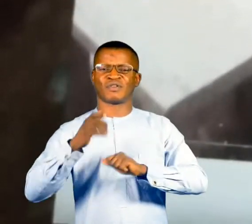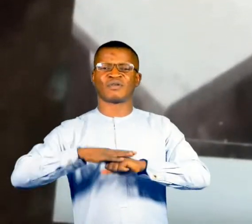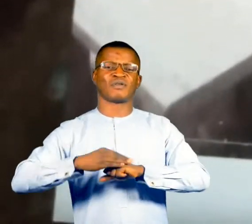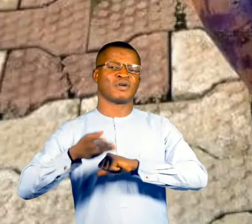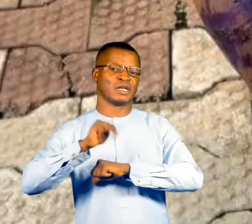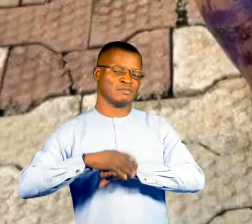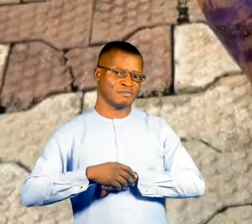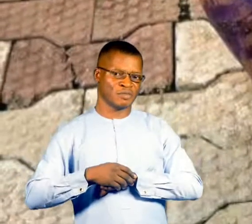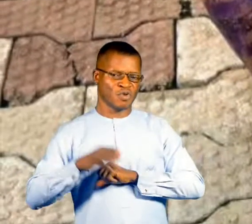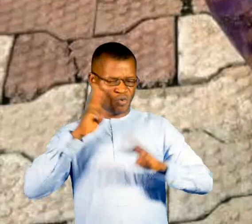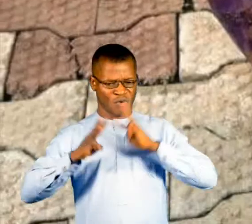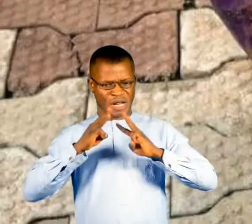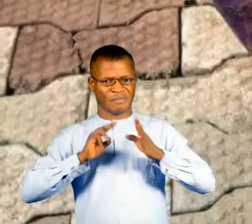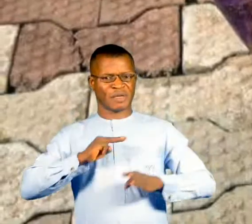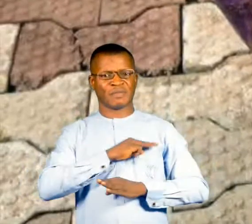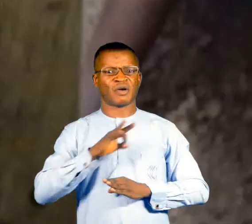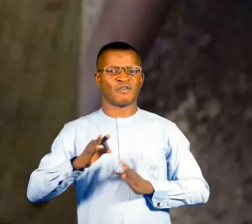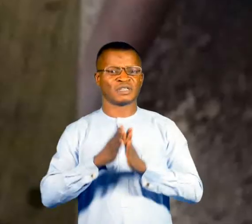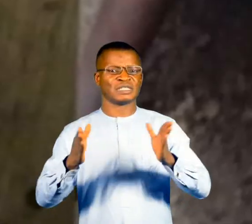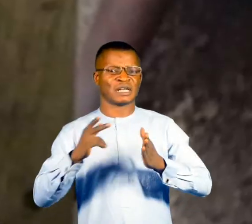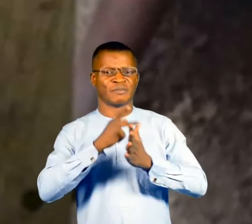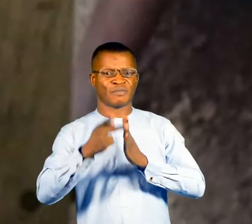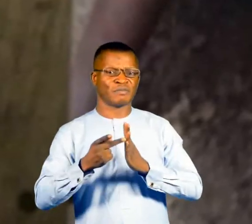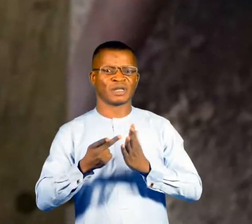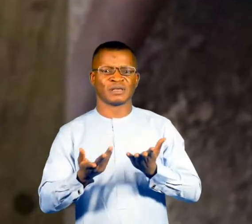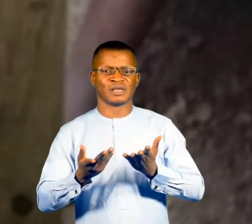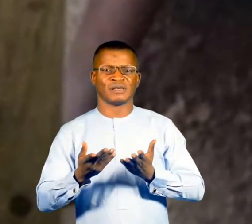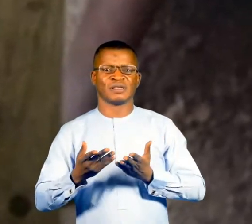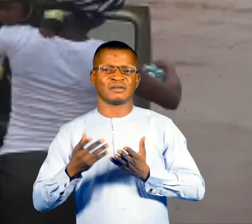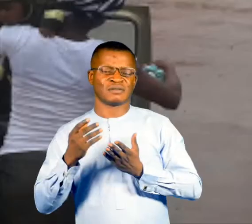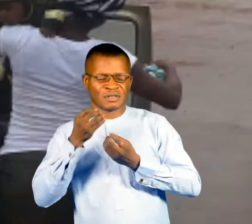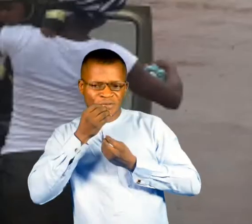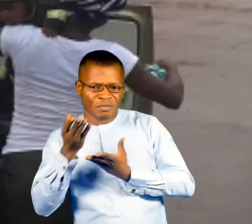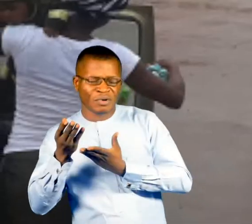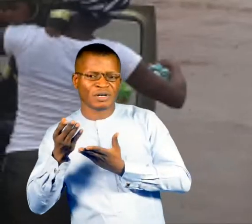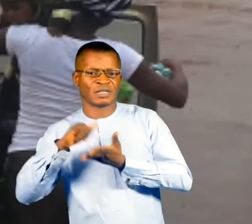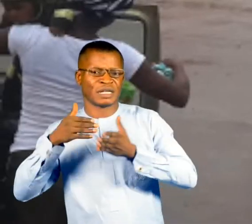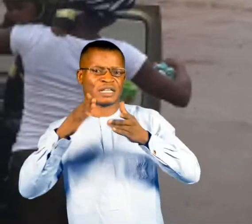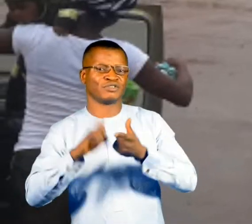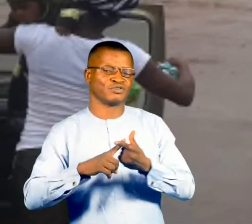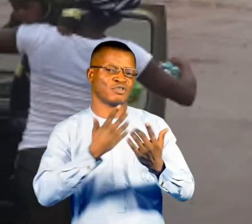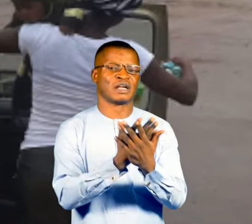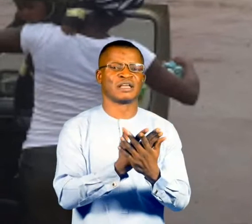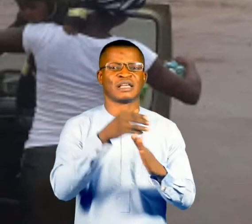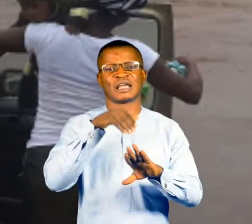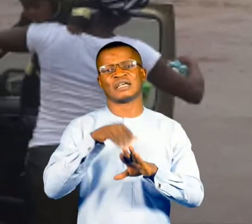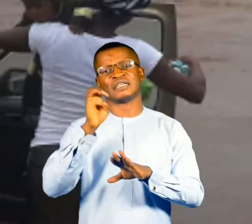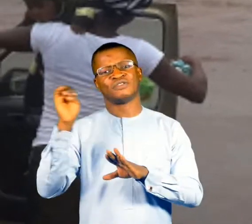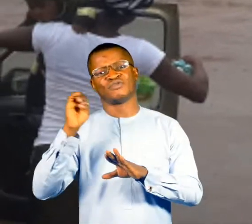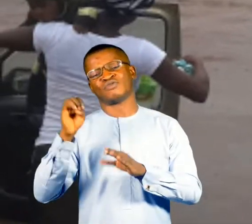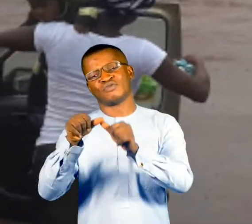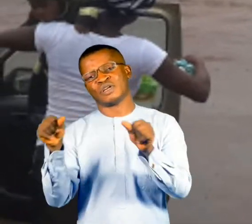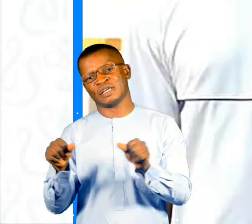on them. Concerned members of the general public provided the tip which led to the arrest of the man at Ugwaji area in